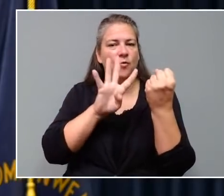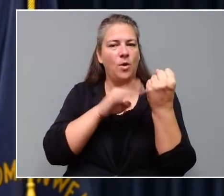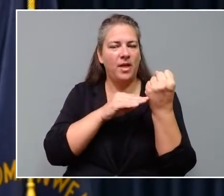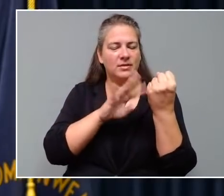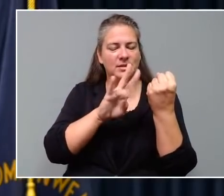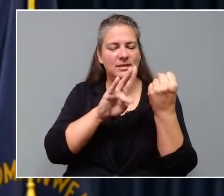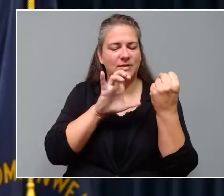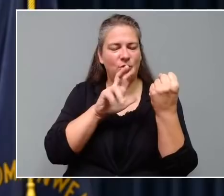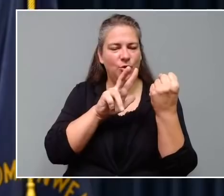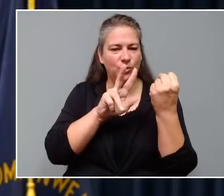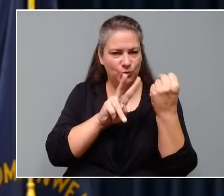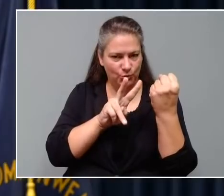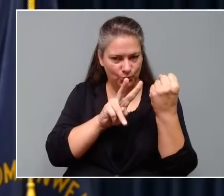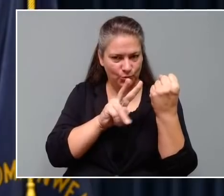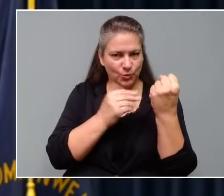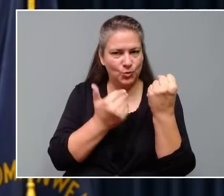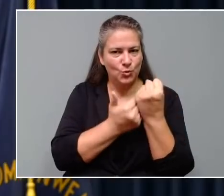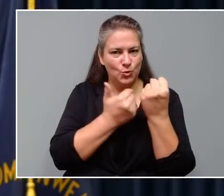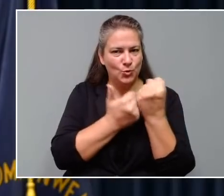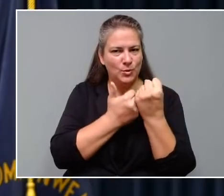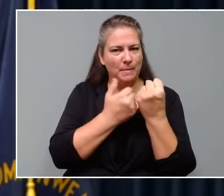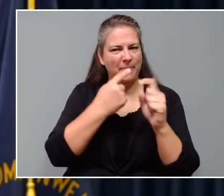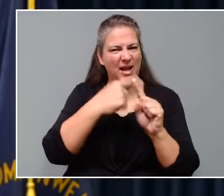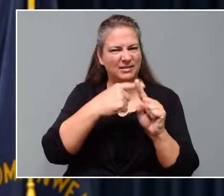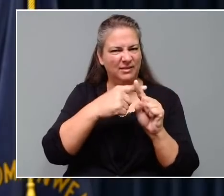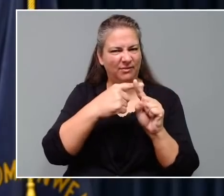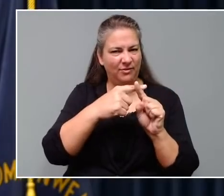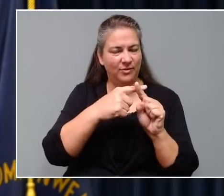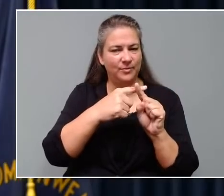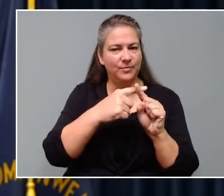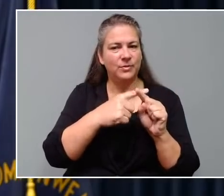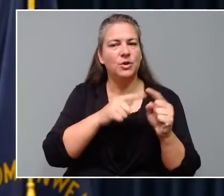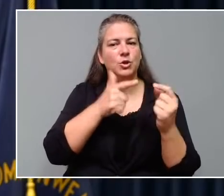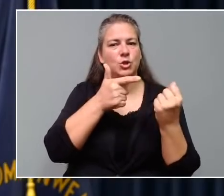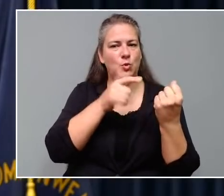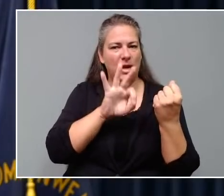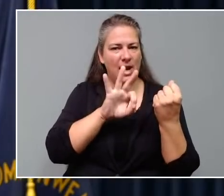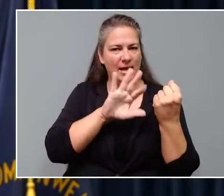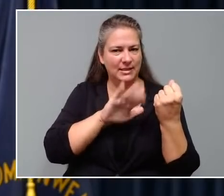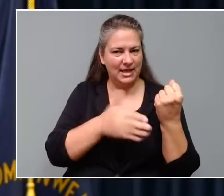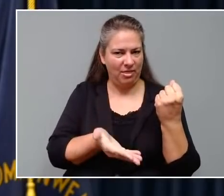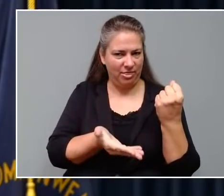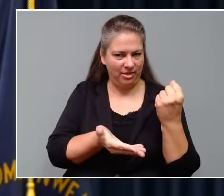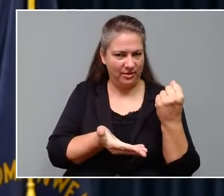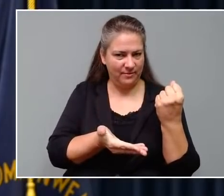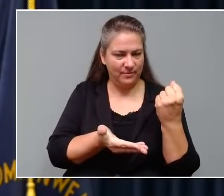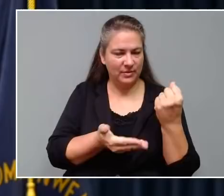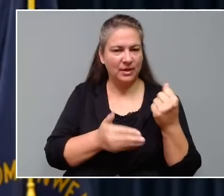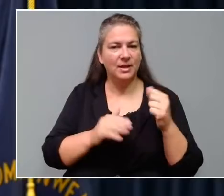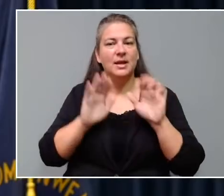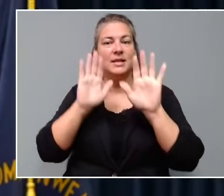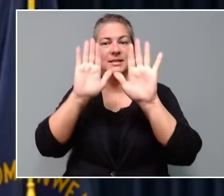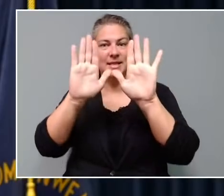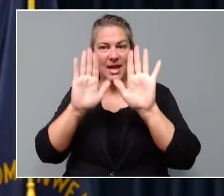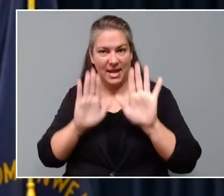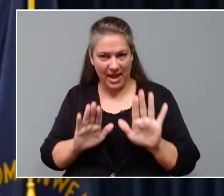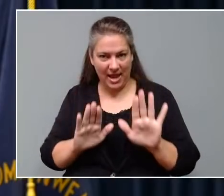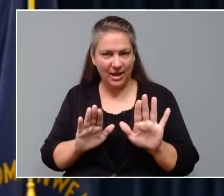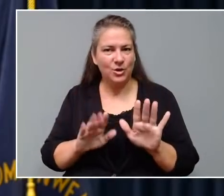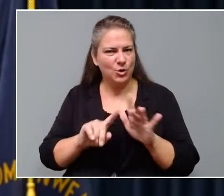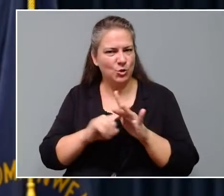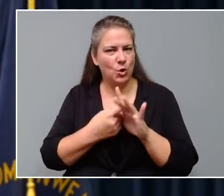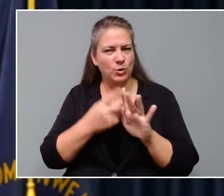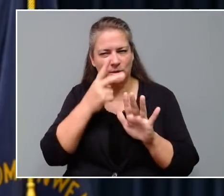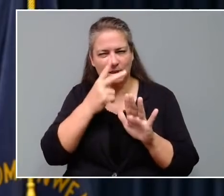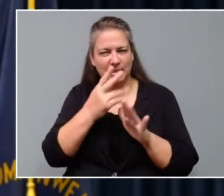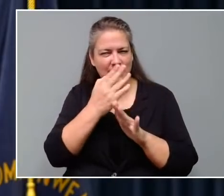4,732 new cases, 29 new deaths. Sunday, and this is when you start getting some of the underreporting that'll